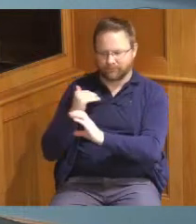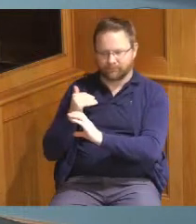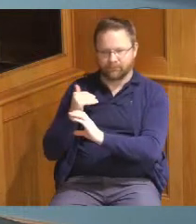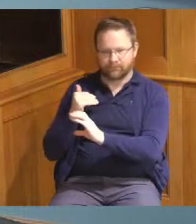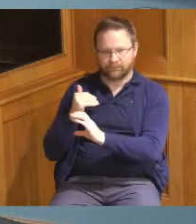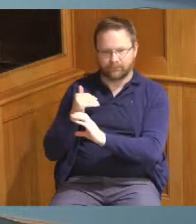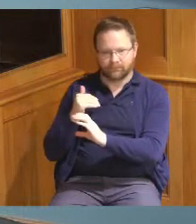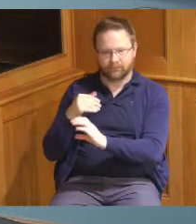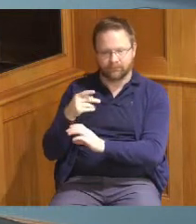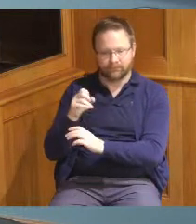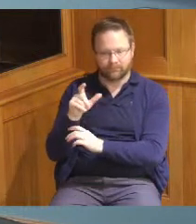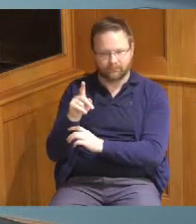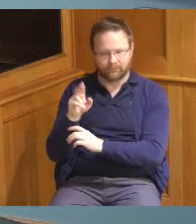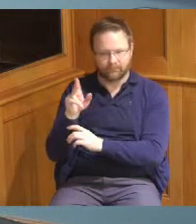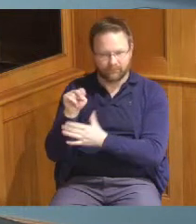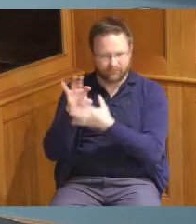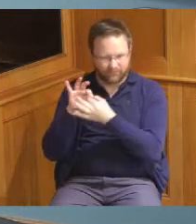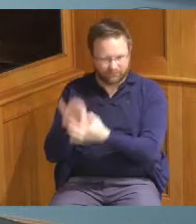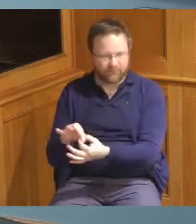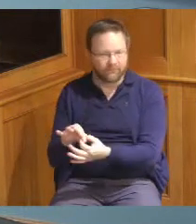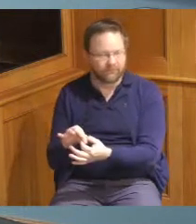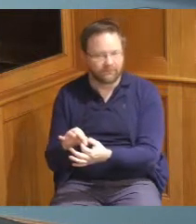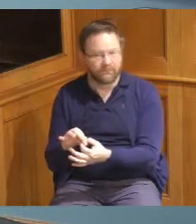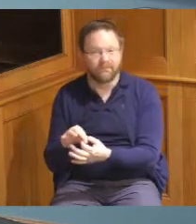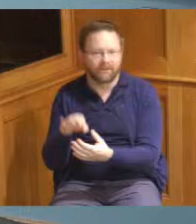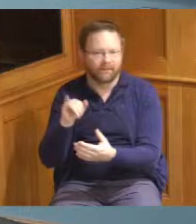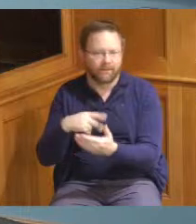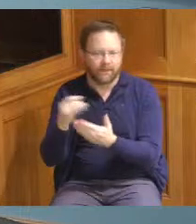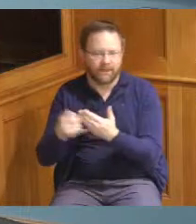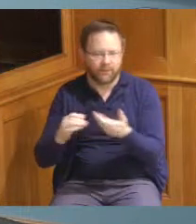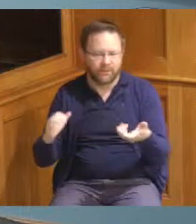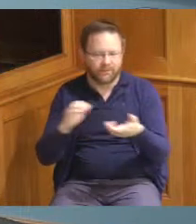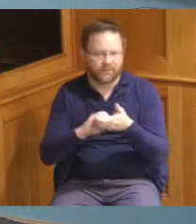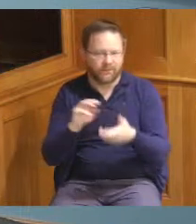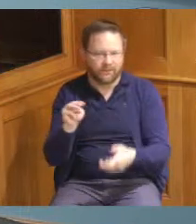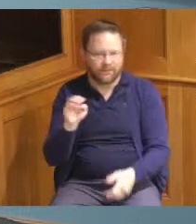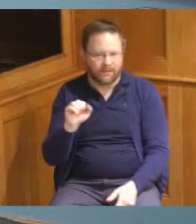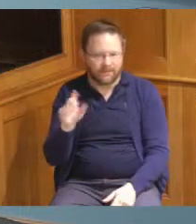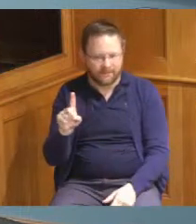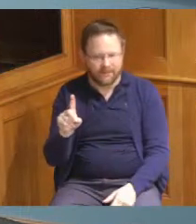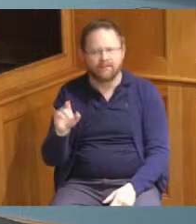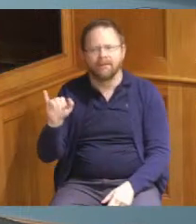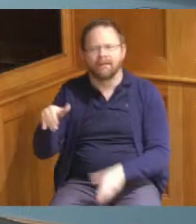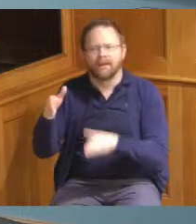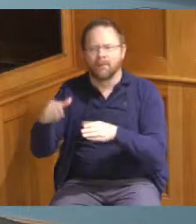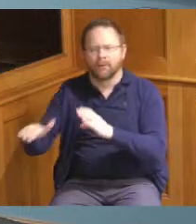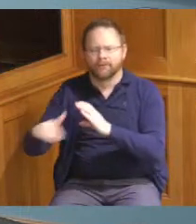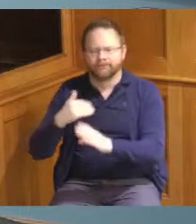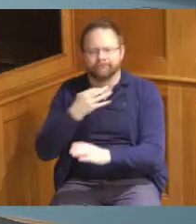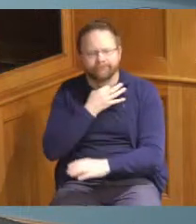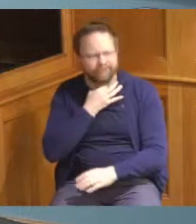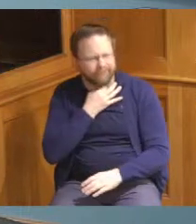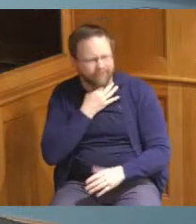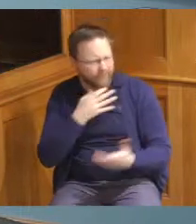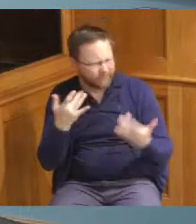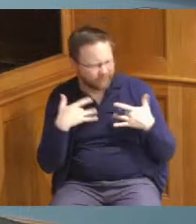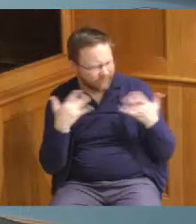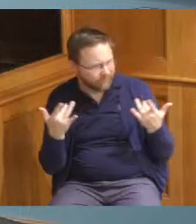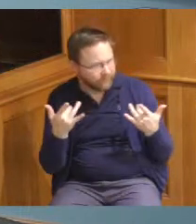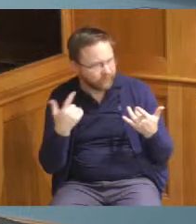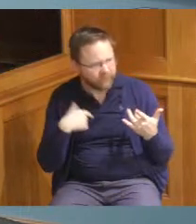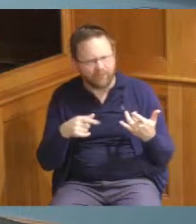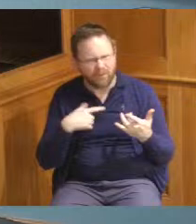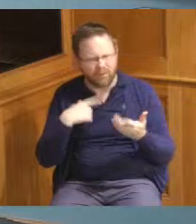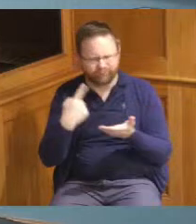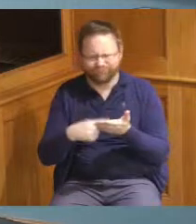Hope Run in this project for MSD. Okay. And, they were wondering, I guess, the status. We've talked about Hope Run for